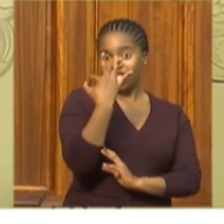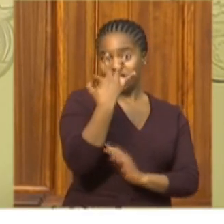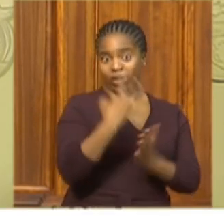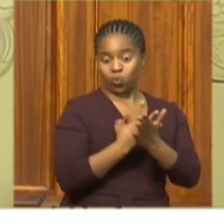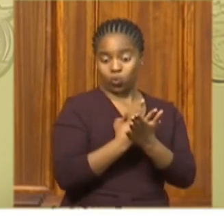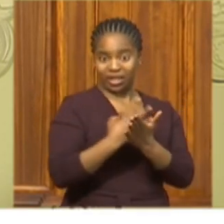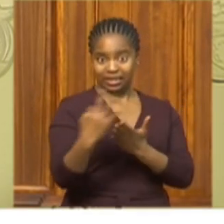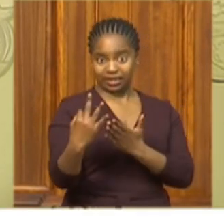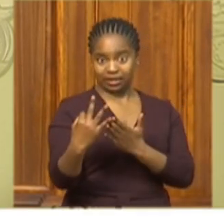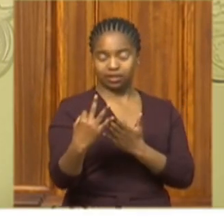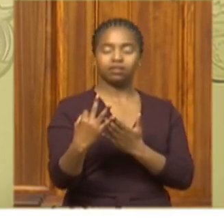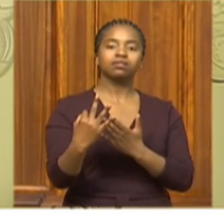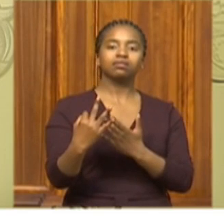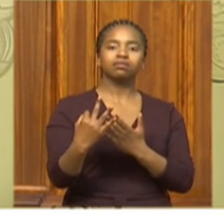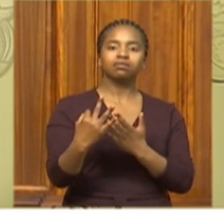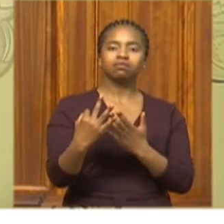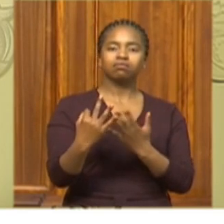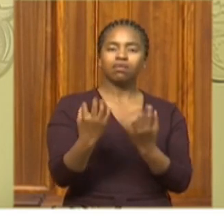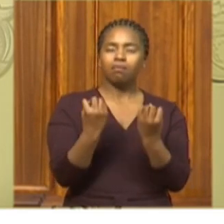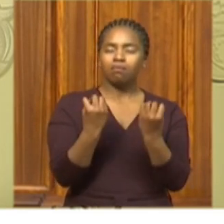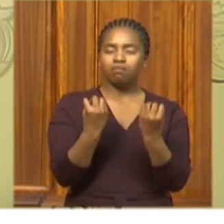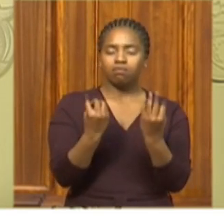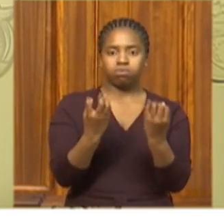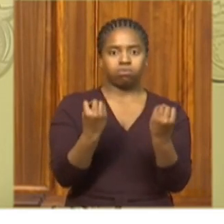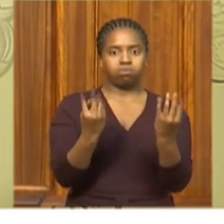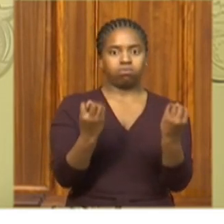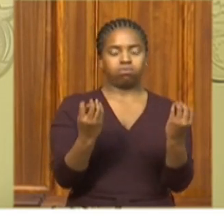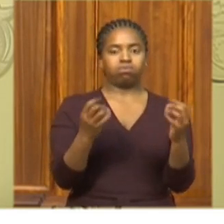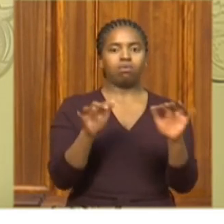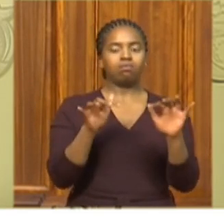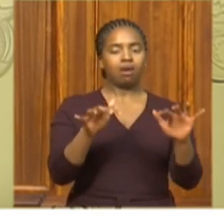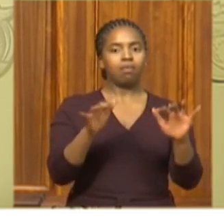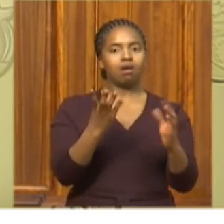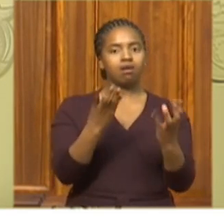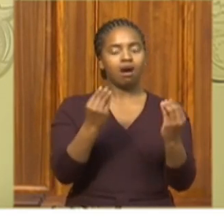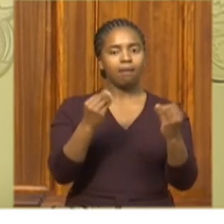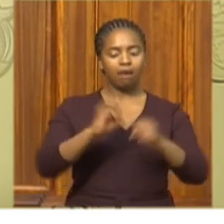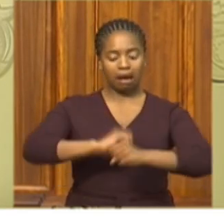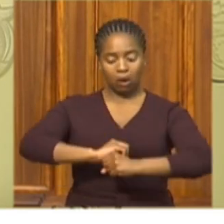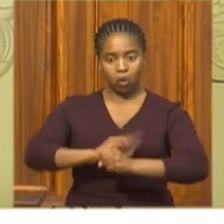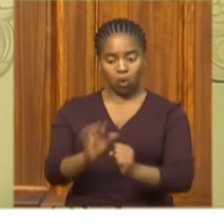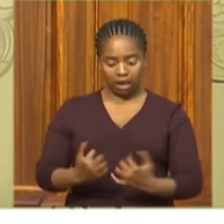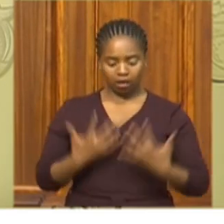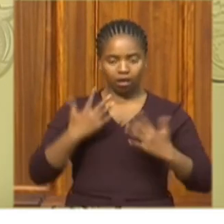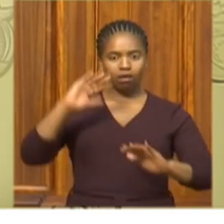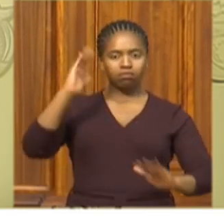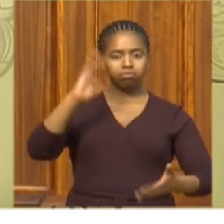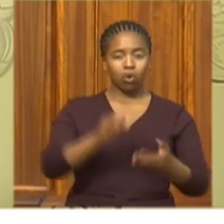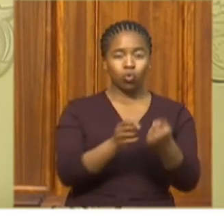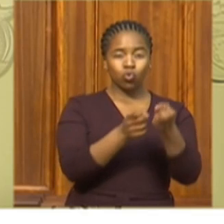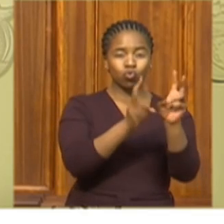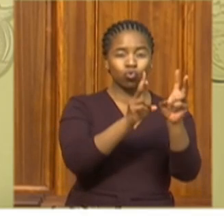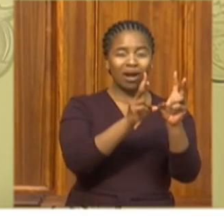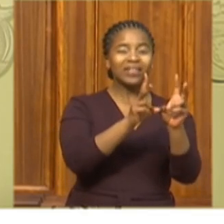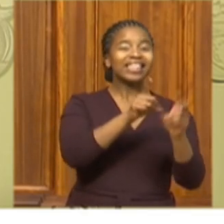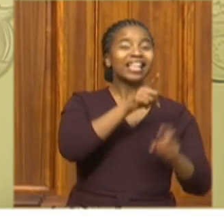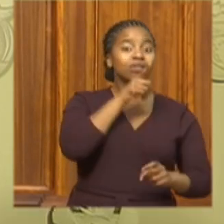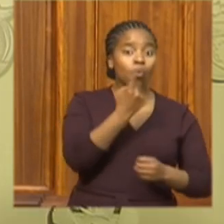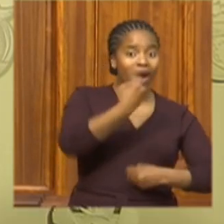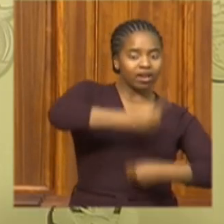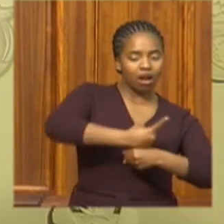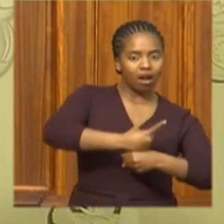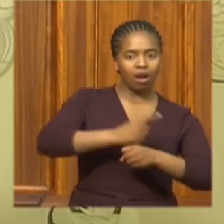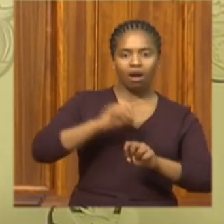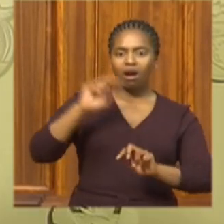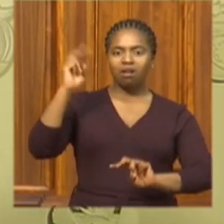the number of new confirmed cases has dropped from a peak of over 12,000 a day